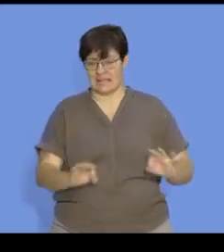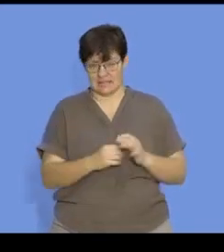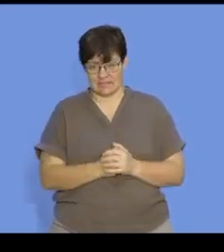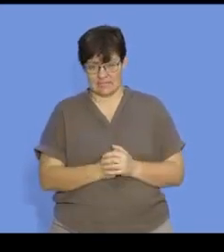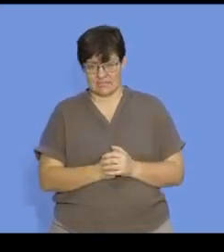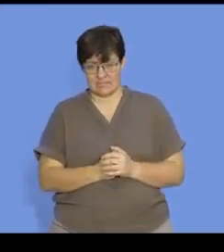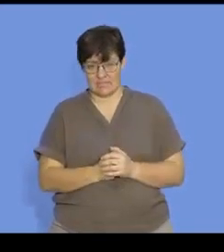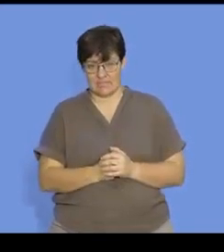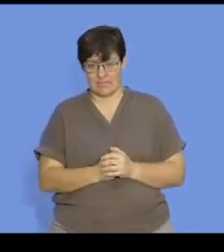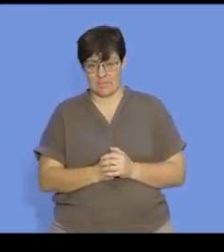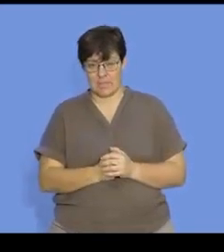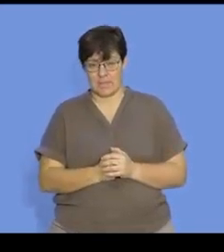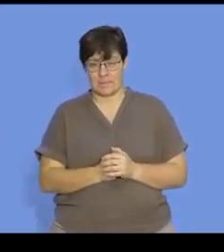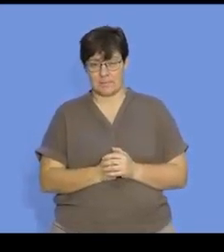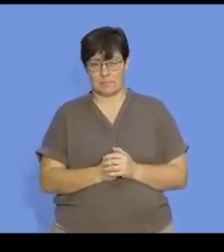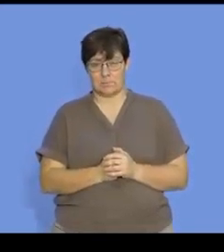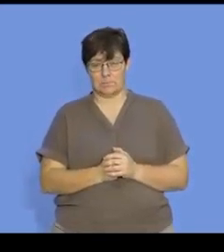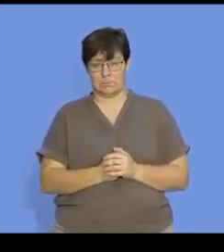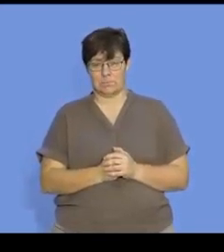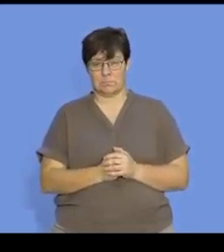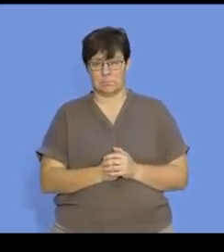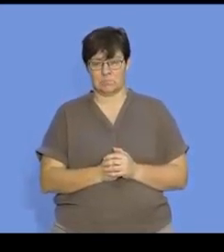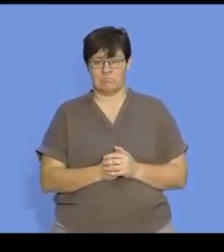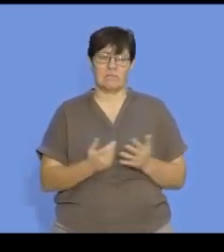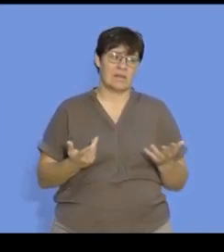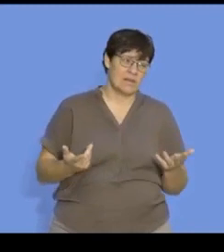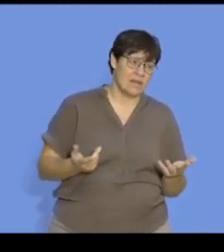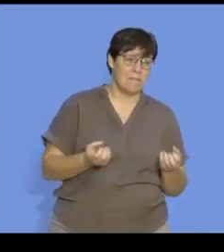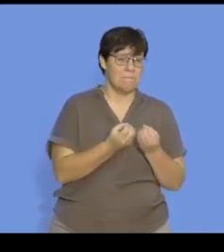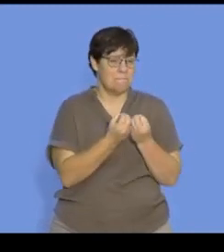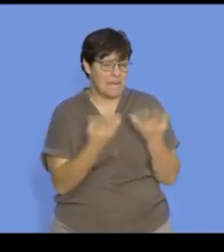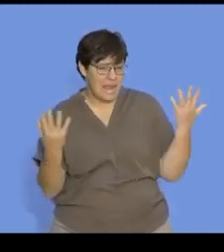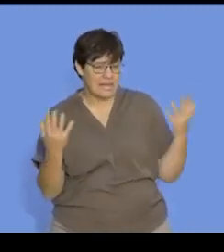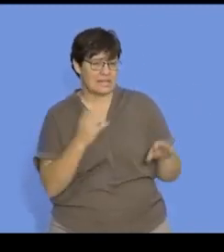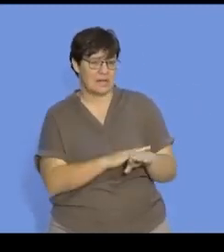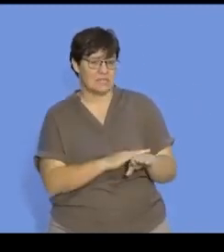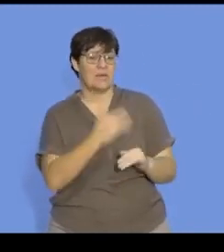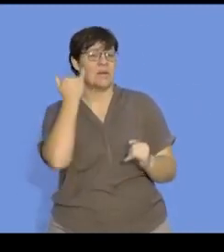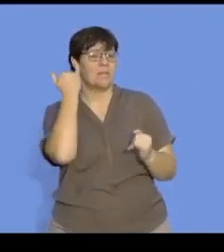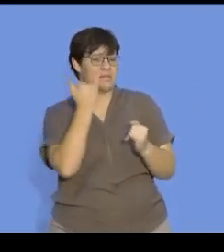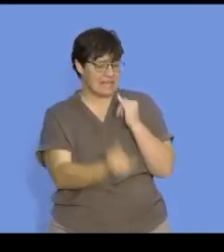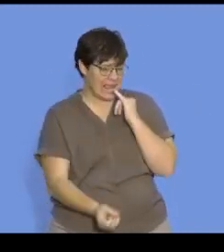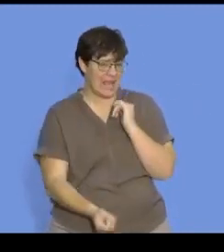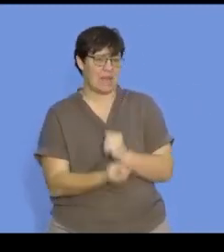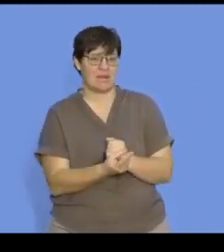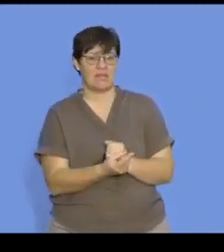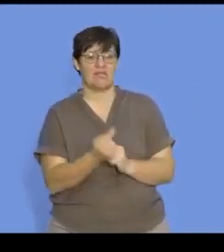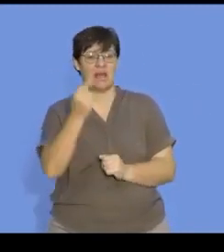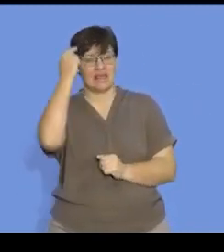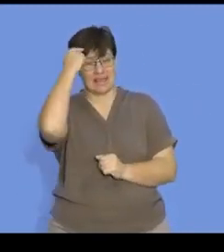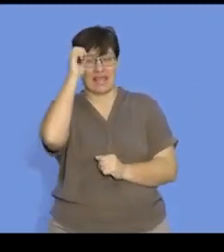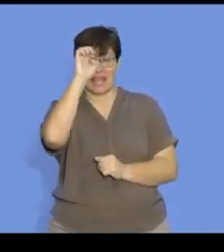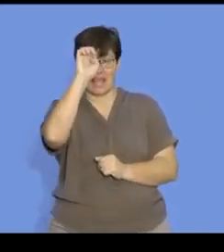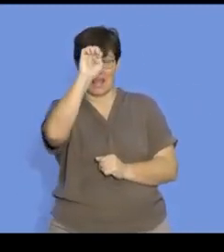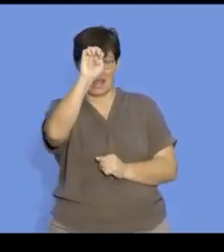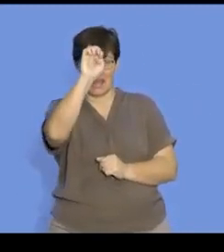same value, all right? And often, we make the mistake in the section to go that potential energy at the